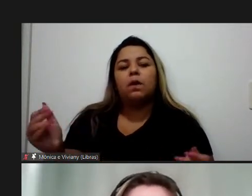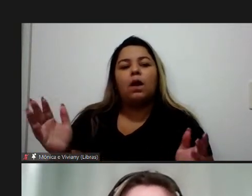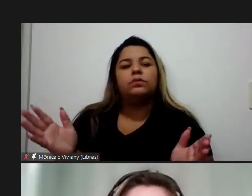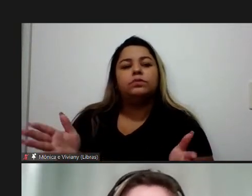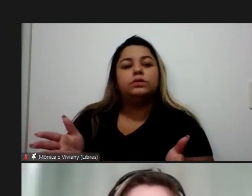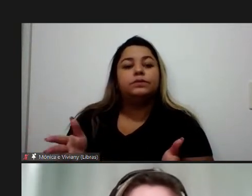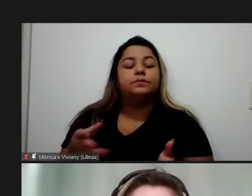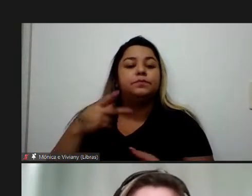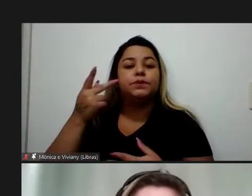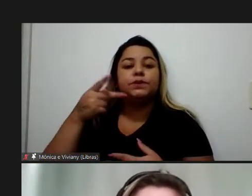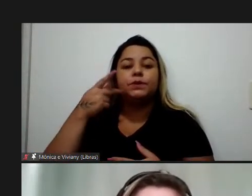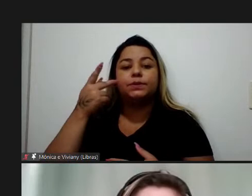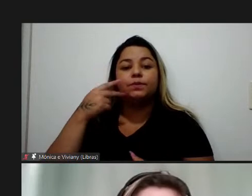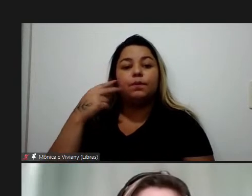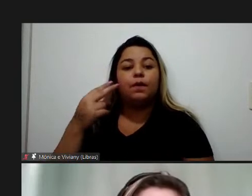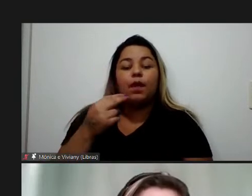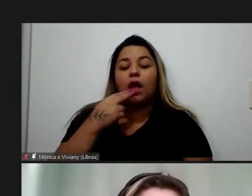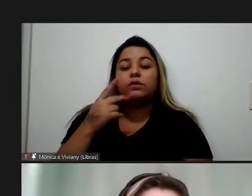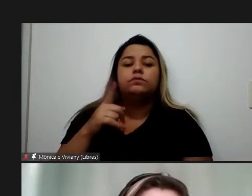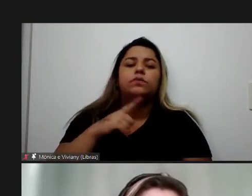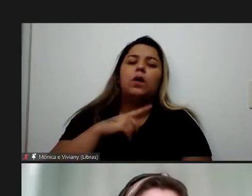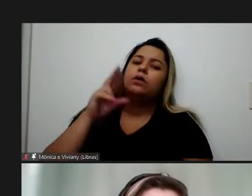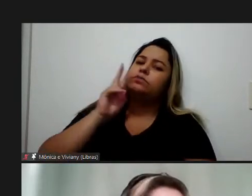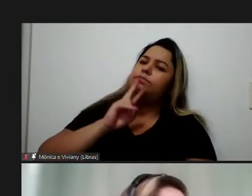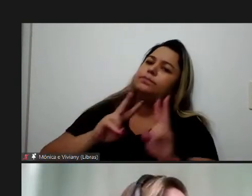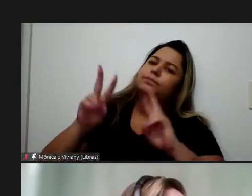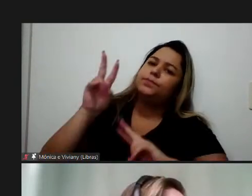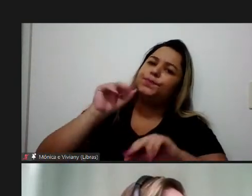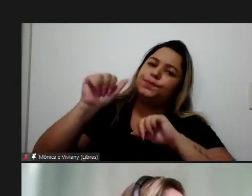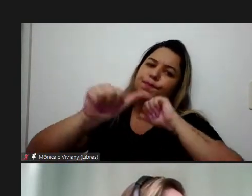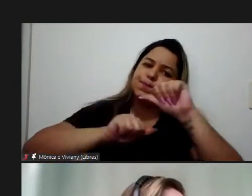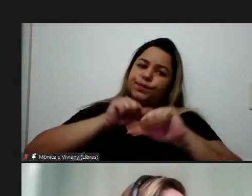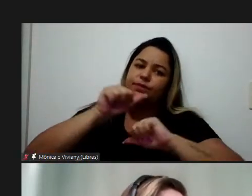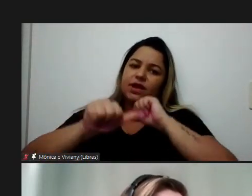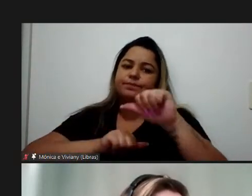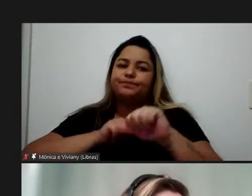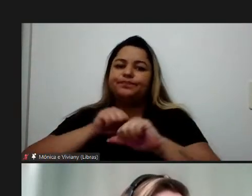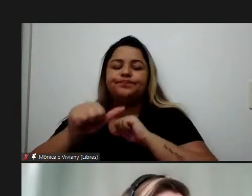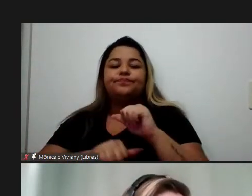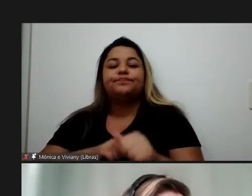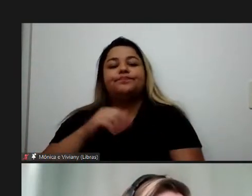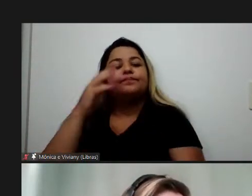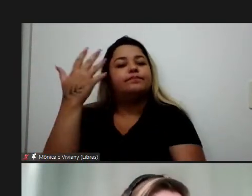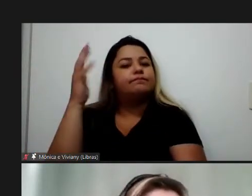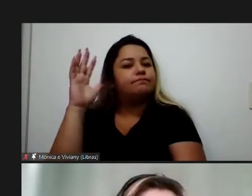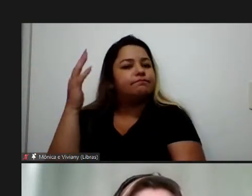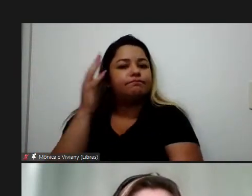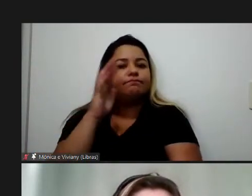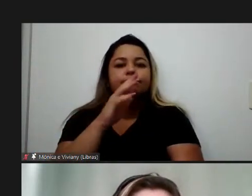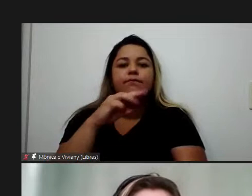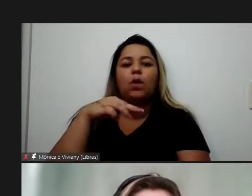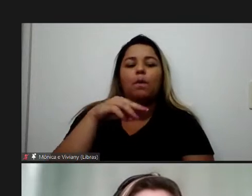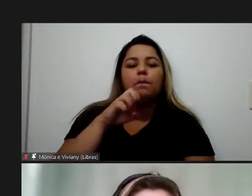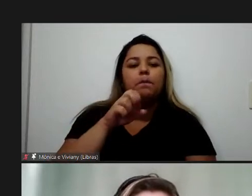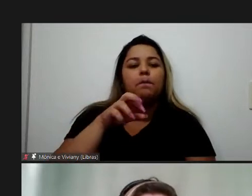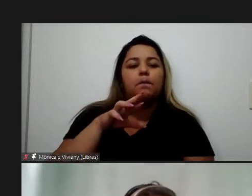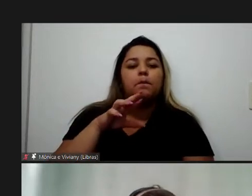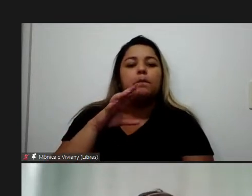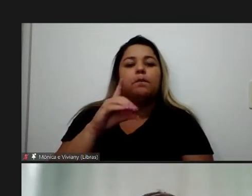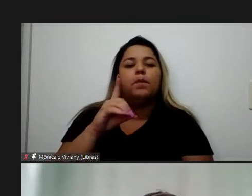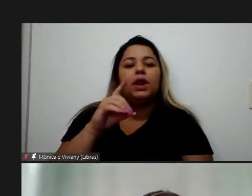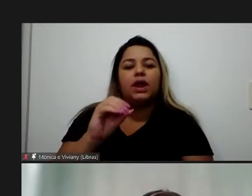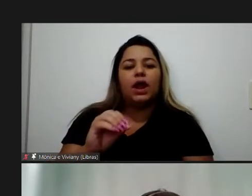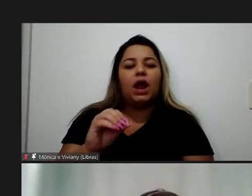to change the food environment by restricting marketing, by clearly